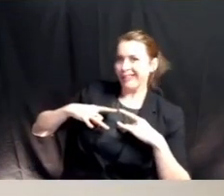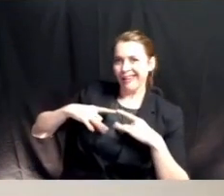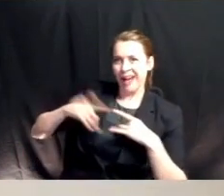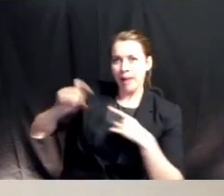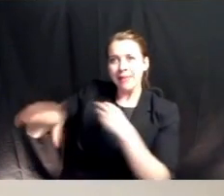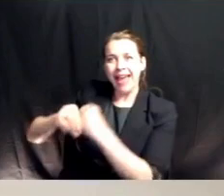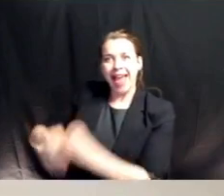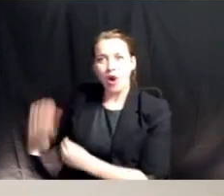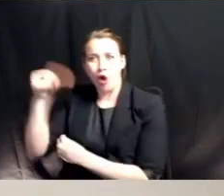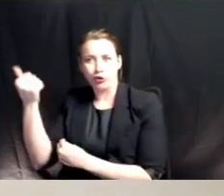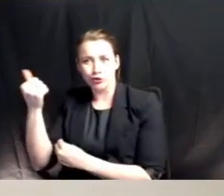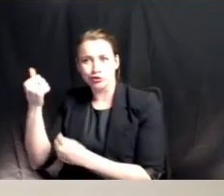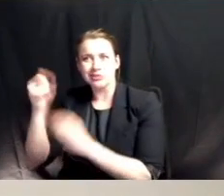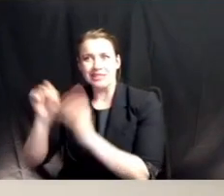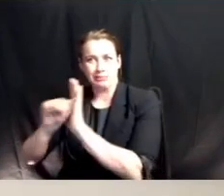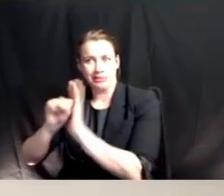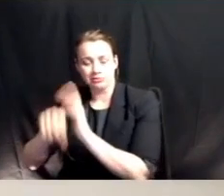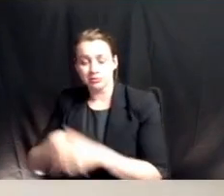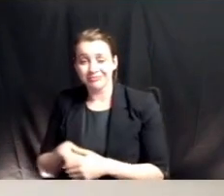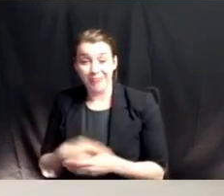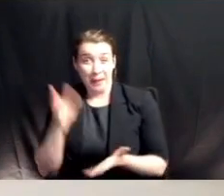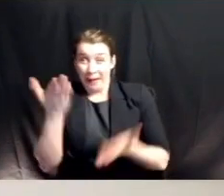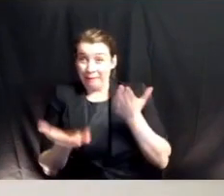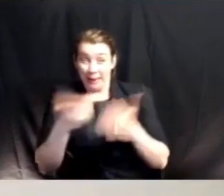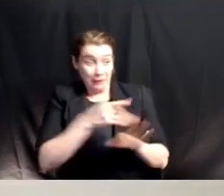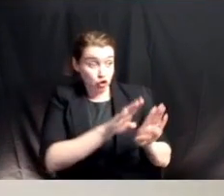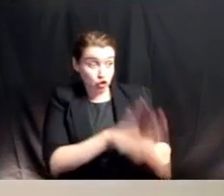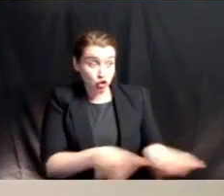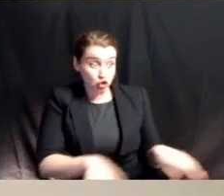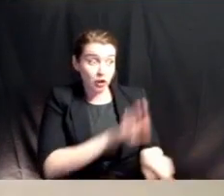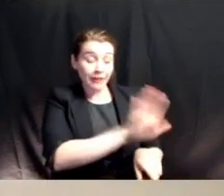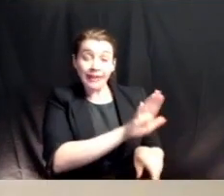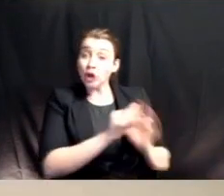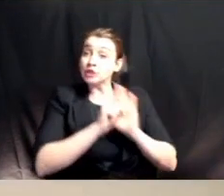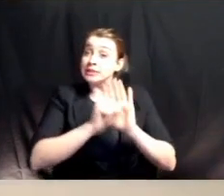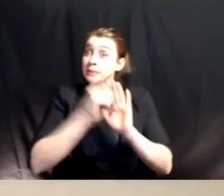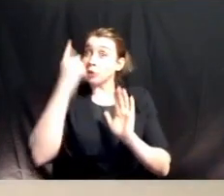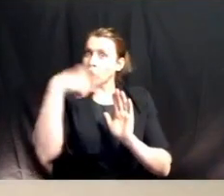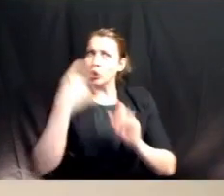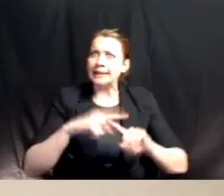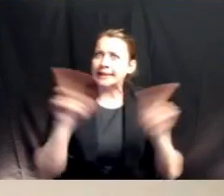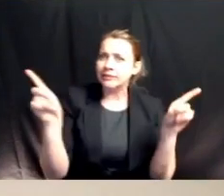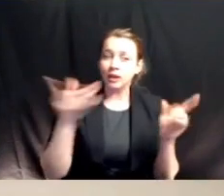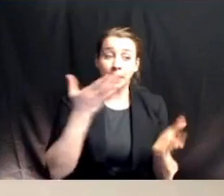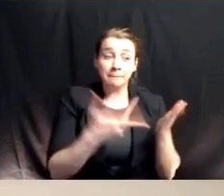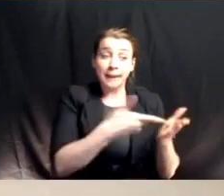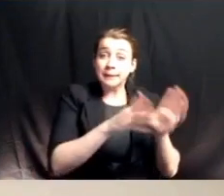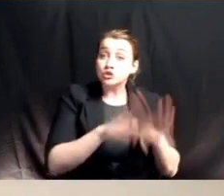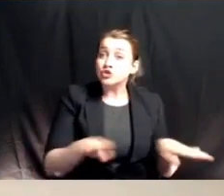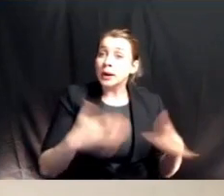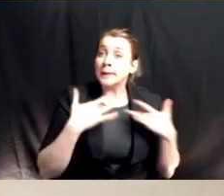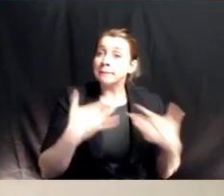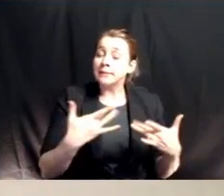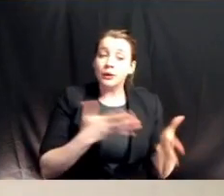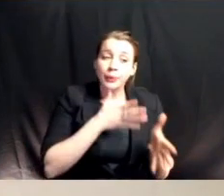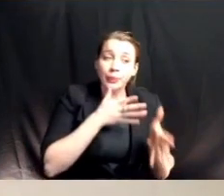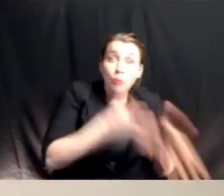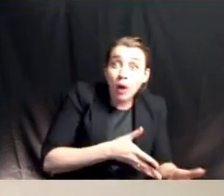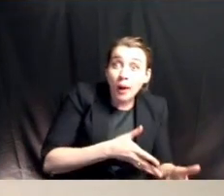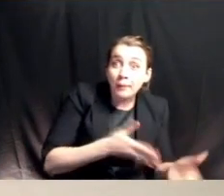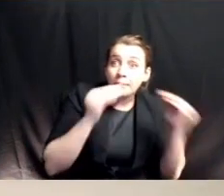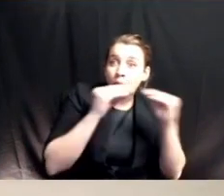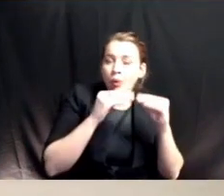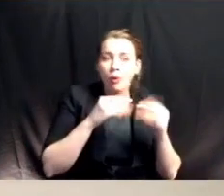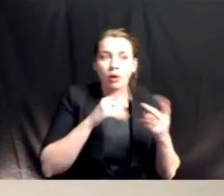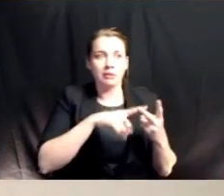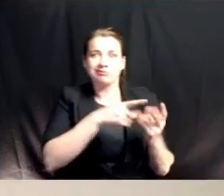pediatric cases, they might have a different presentation. There might be more vomiting and diarrhea. So again, we are learning